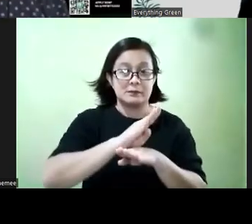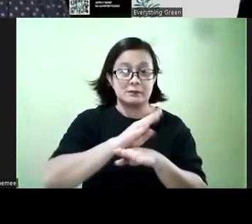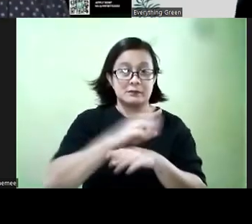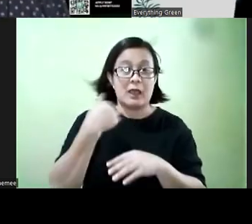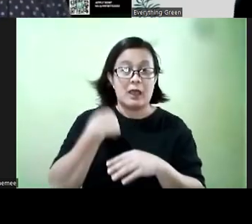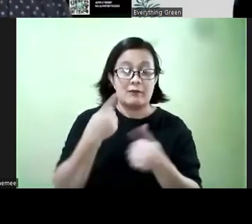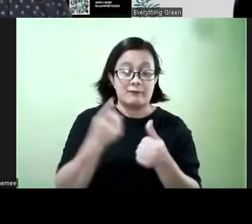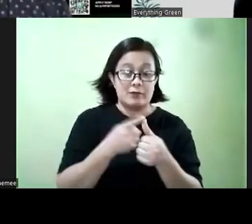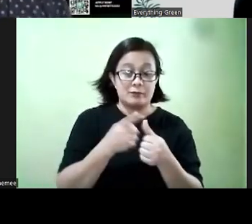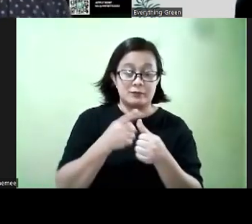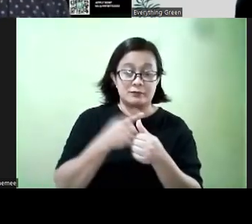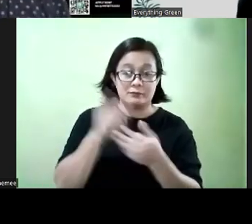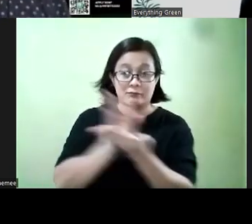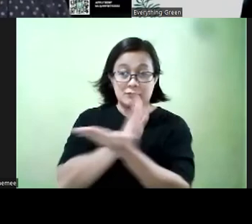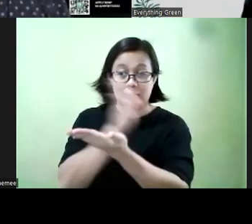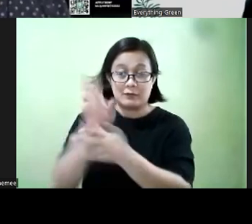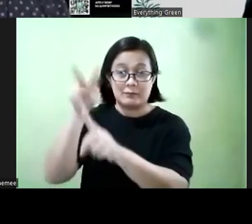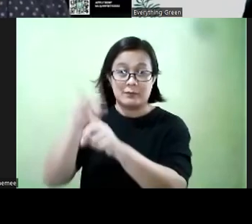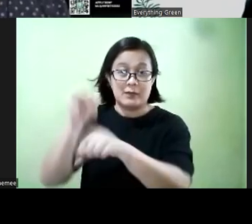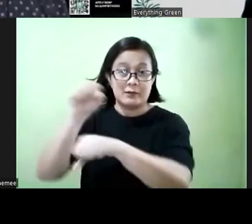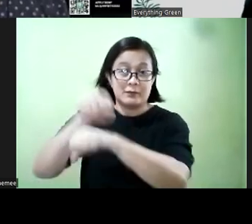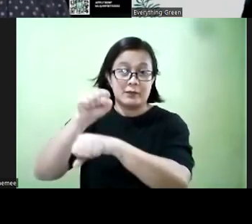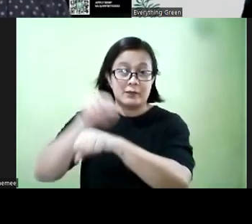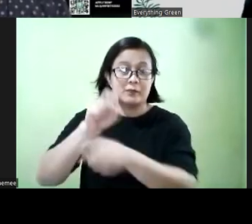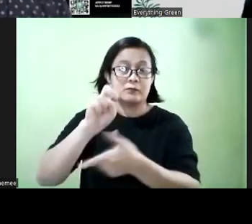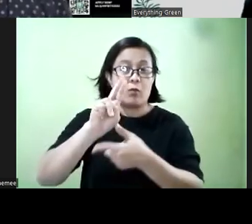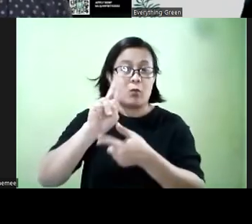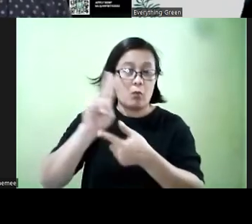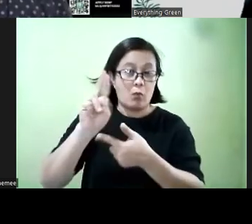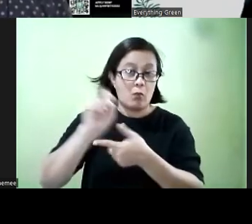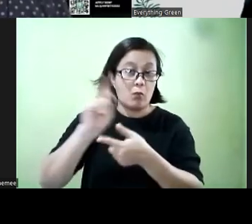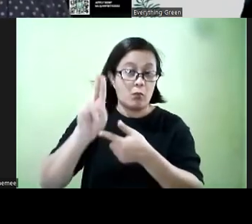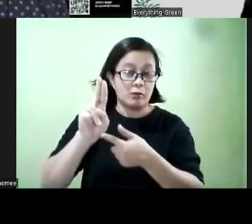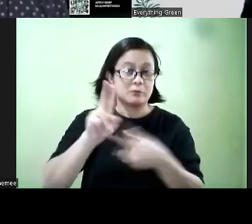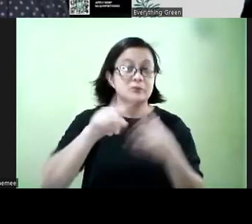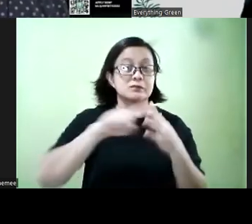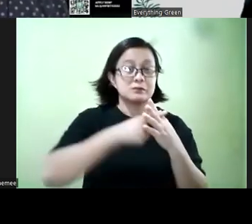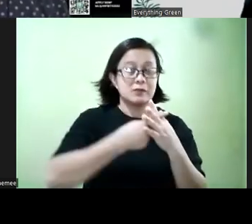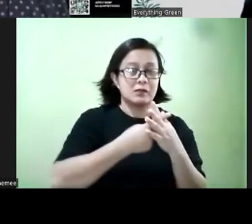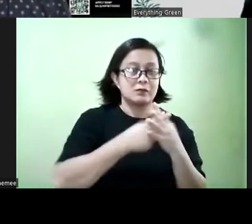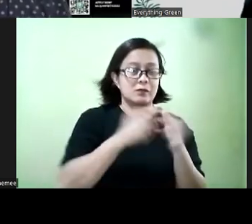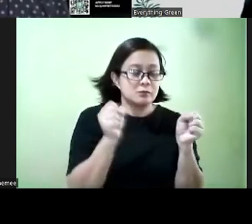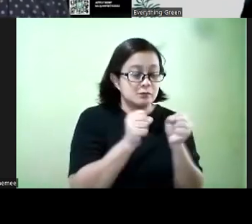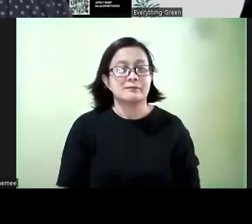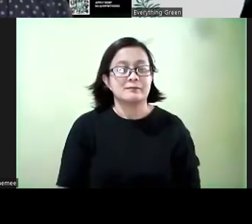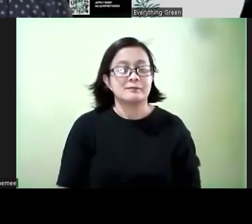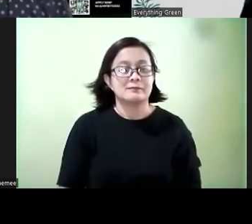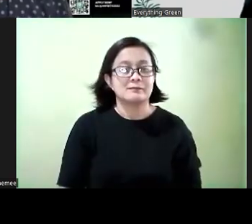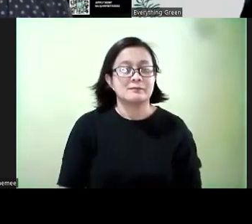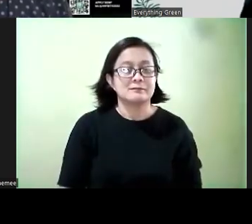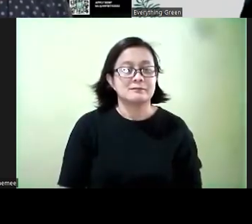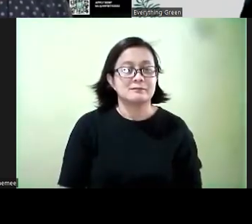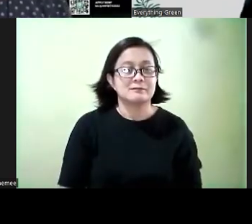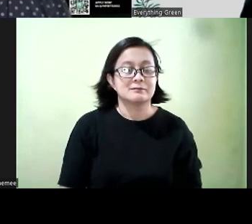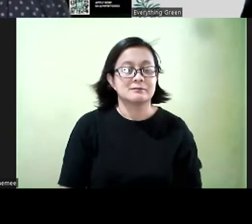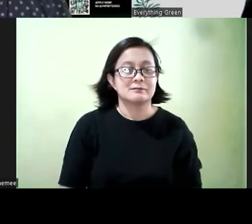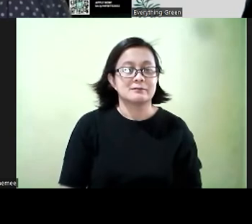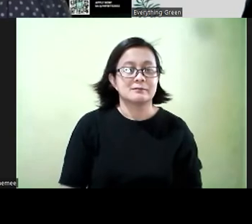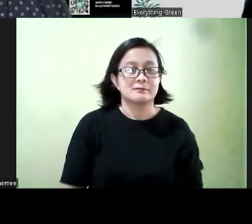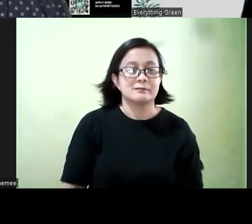first, investment, or start a small business? I think we can start with Architect Alex. Yeah, I